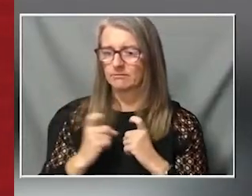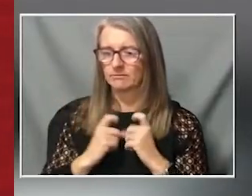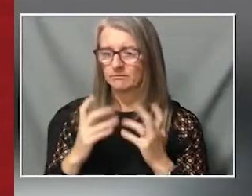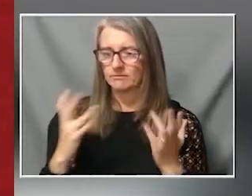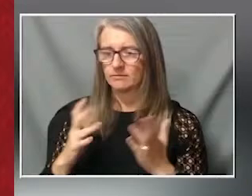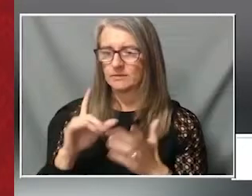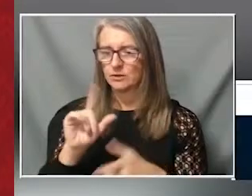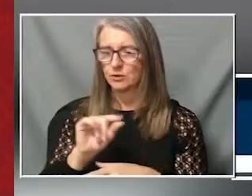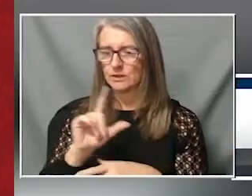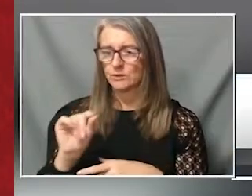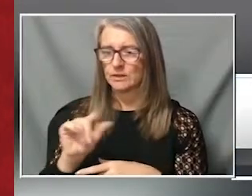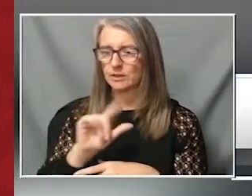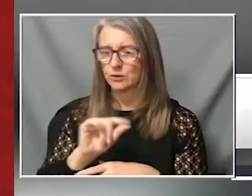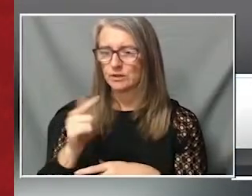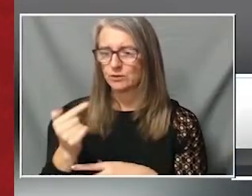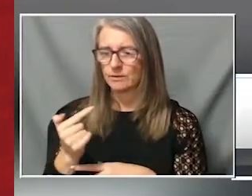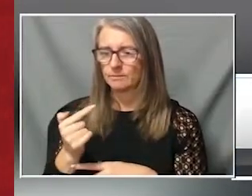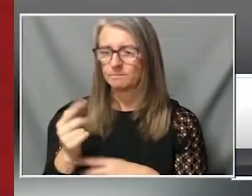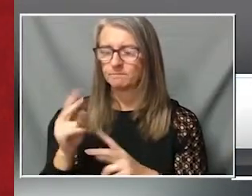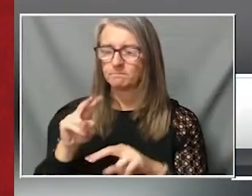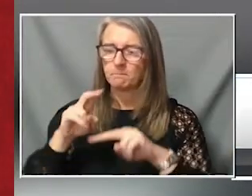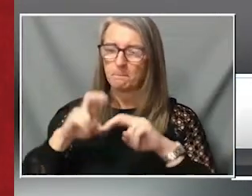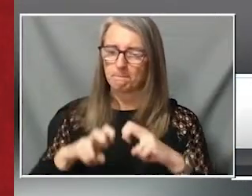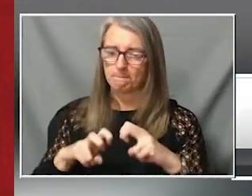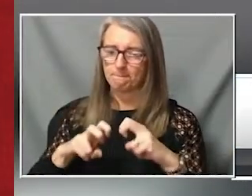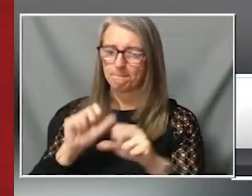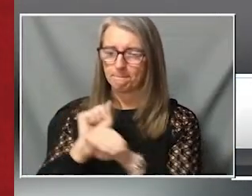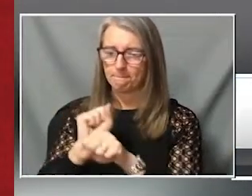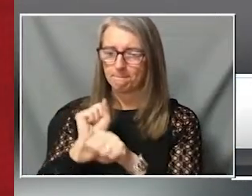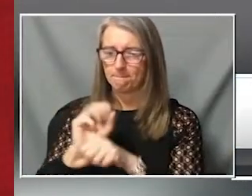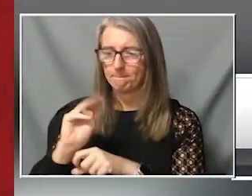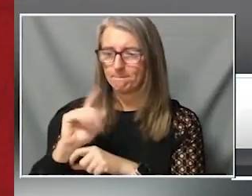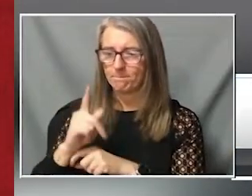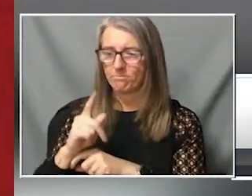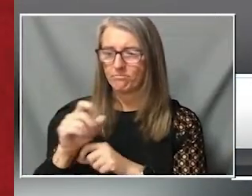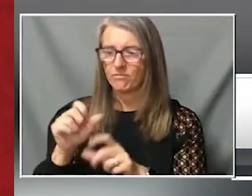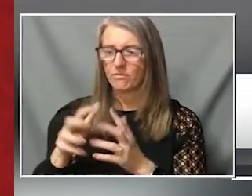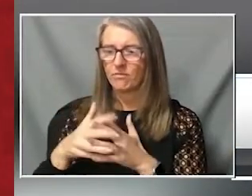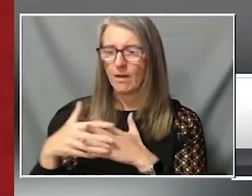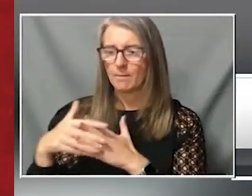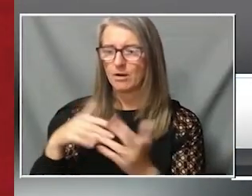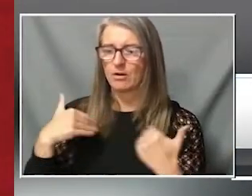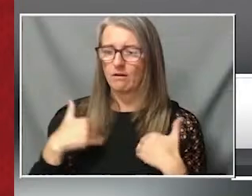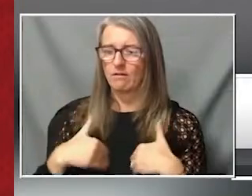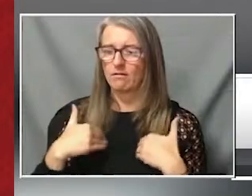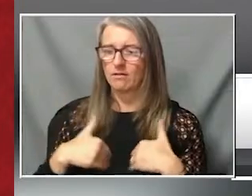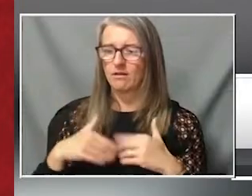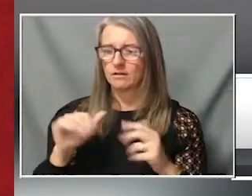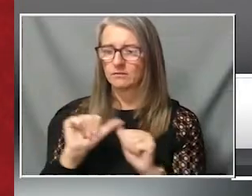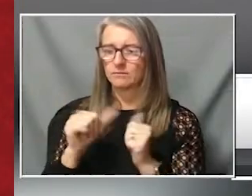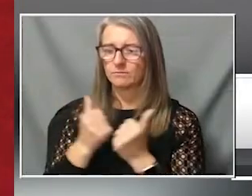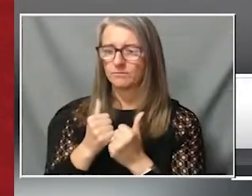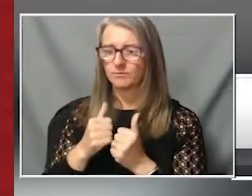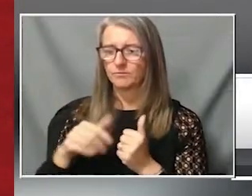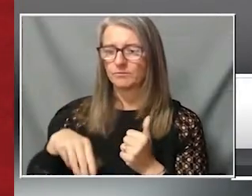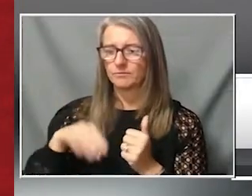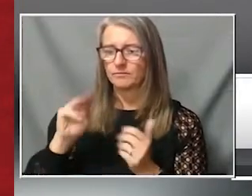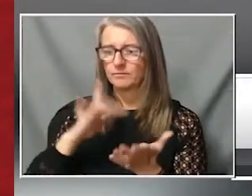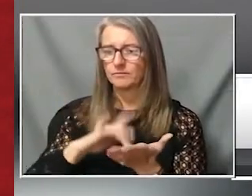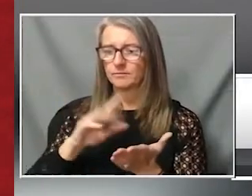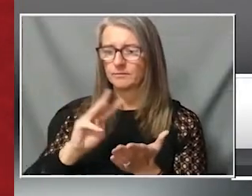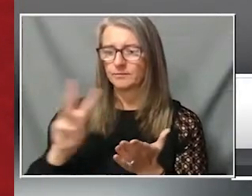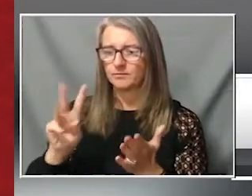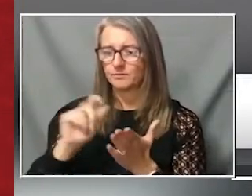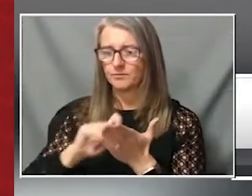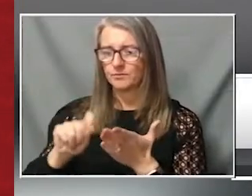in 2020 and 2021. We sat down and worked the math with the American Lung Association of the Upper Midwest and wrote